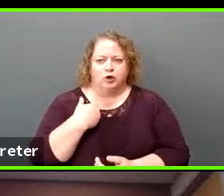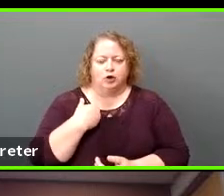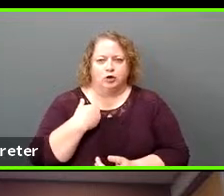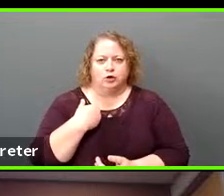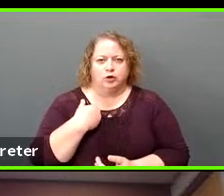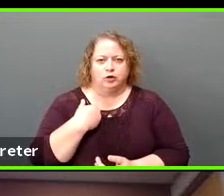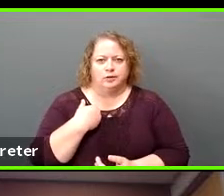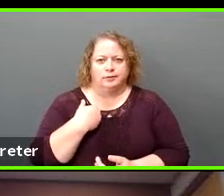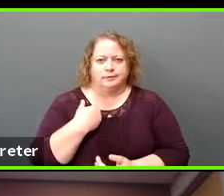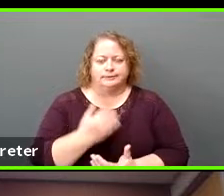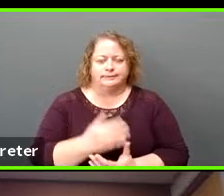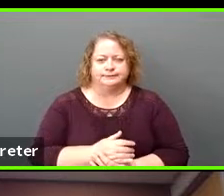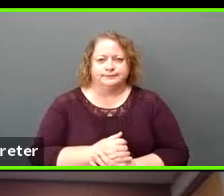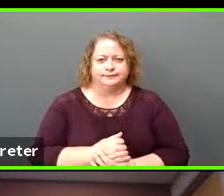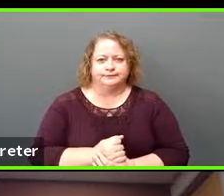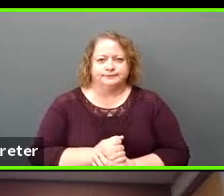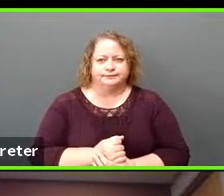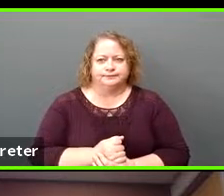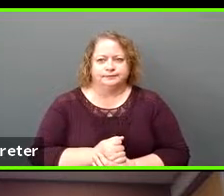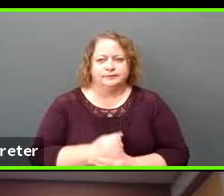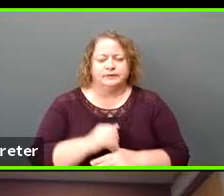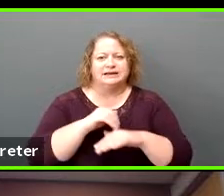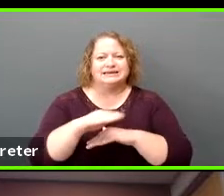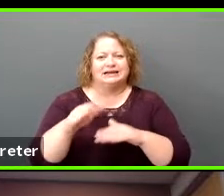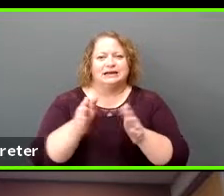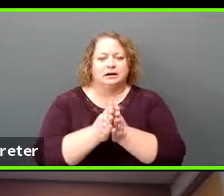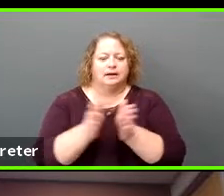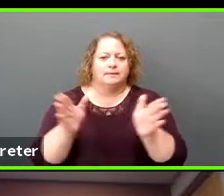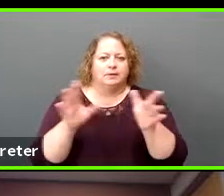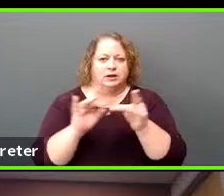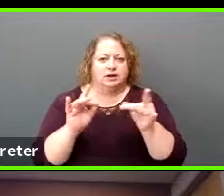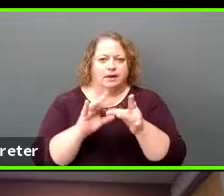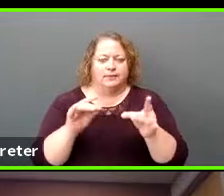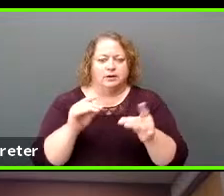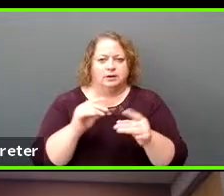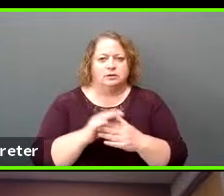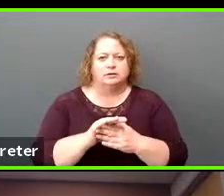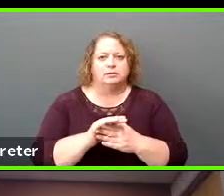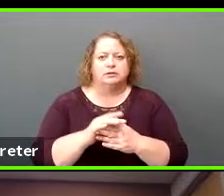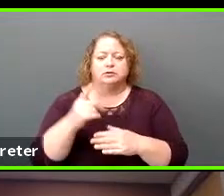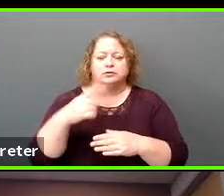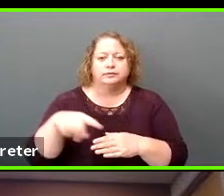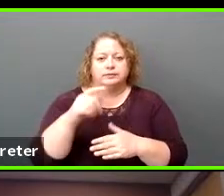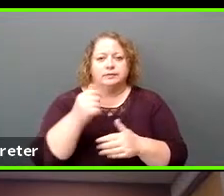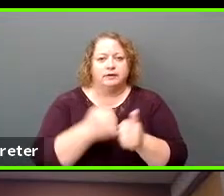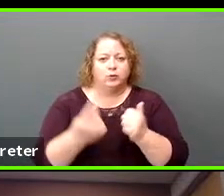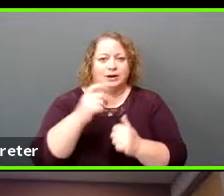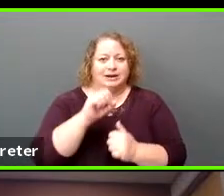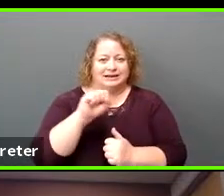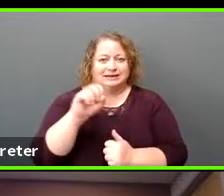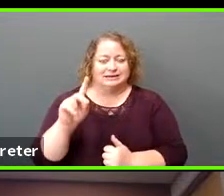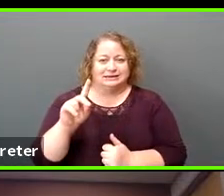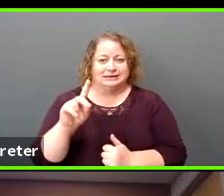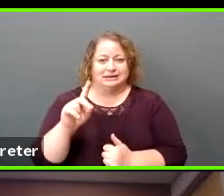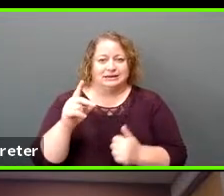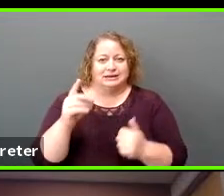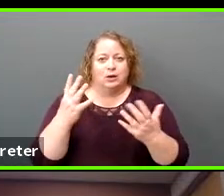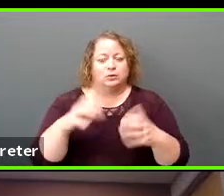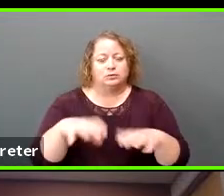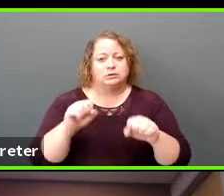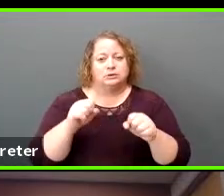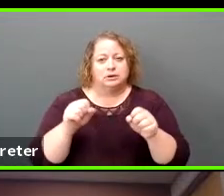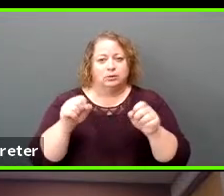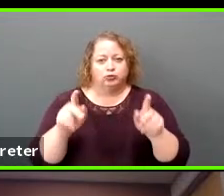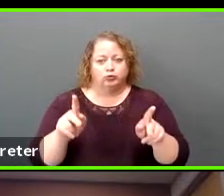sent a public comment, and I thought I'd read it. To everyone at SSD, I wanted to